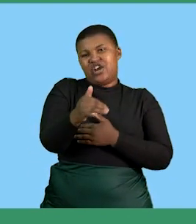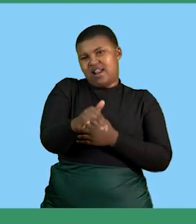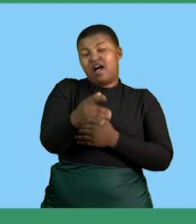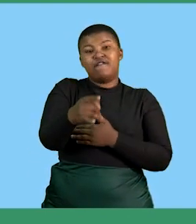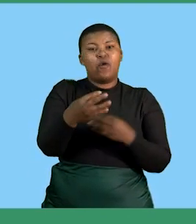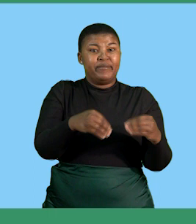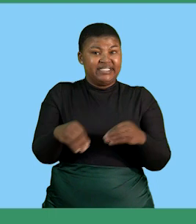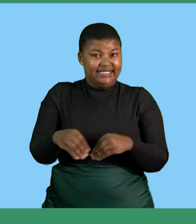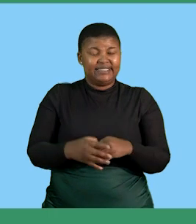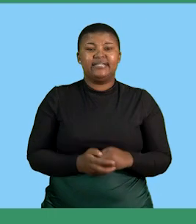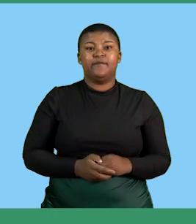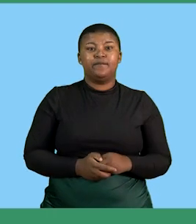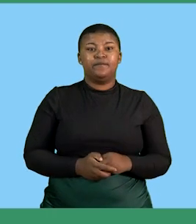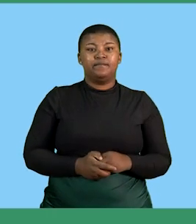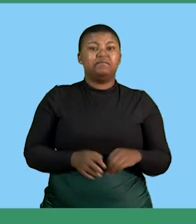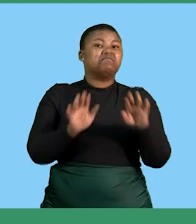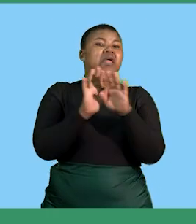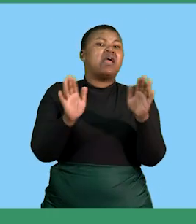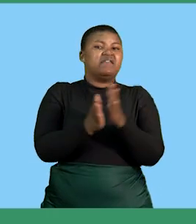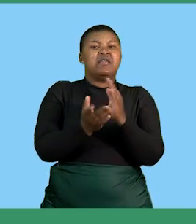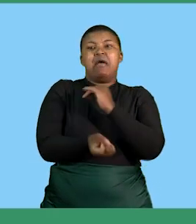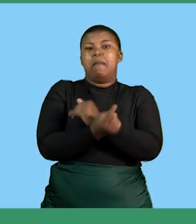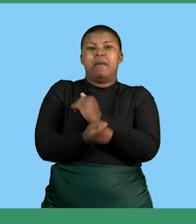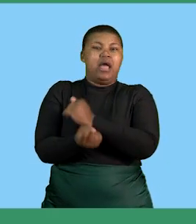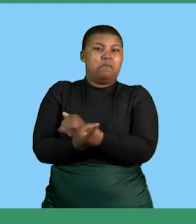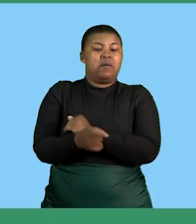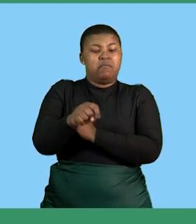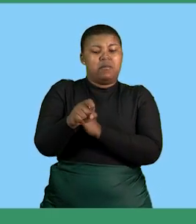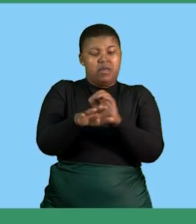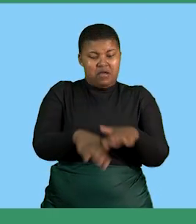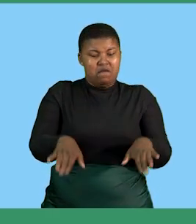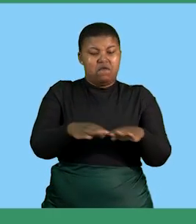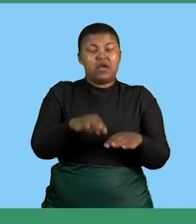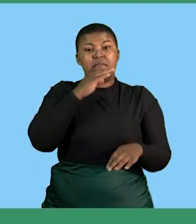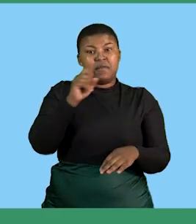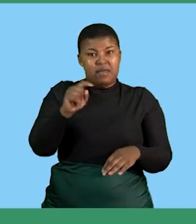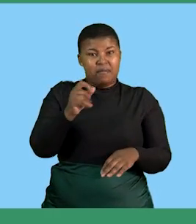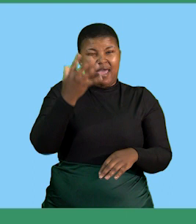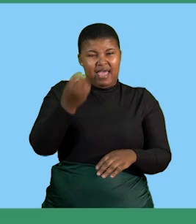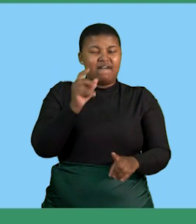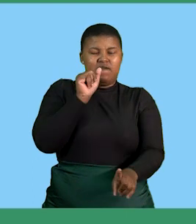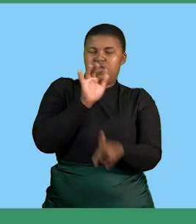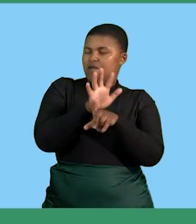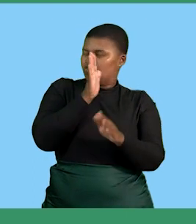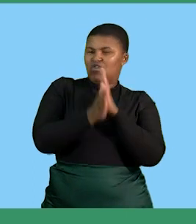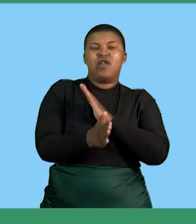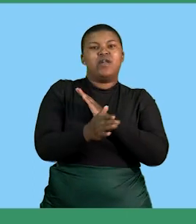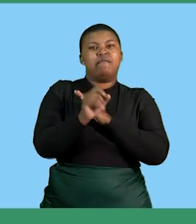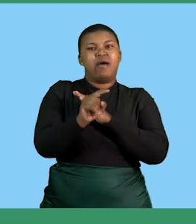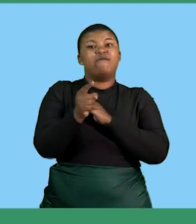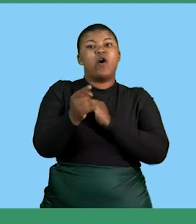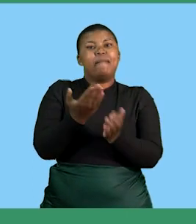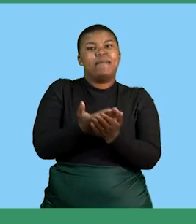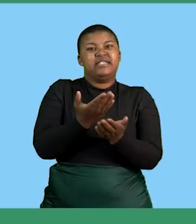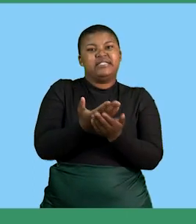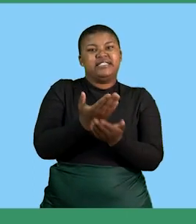environment of the business. And everything that happens in this environment has a direct effect on the